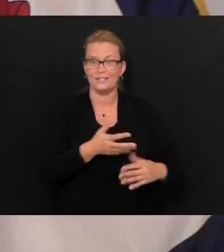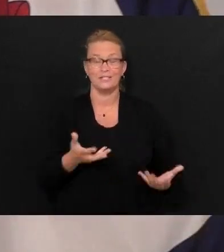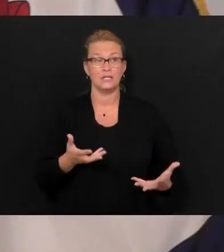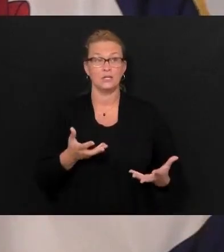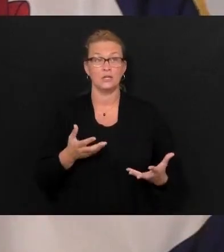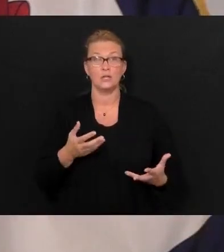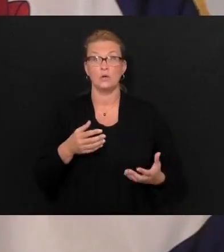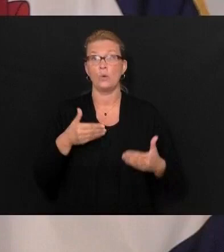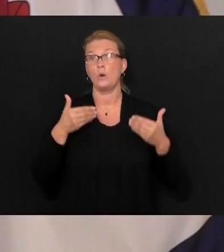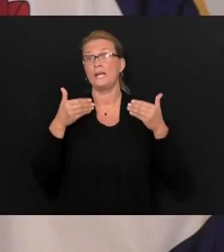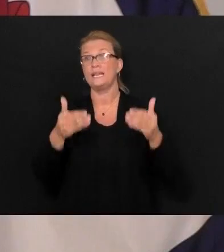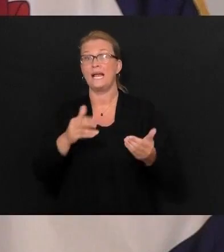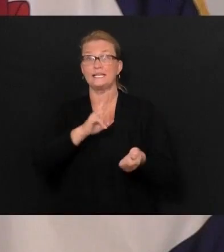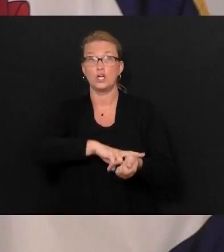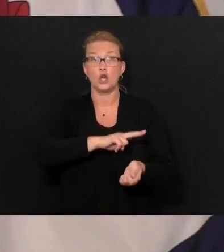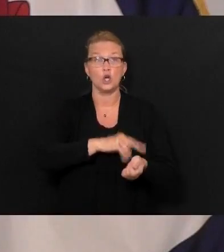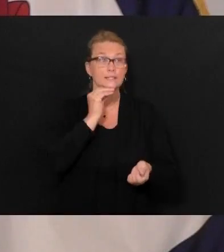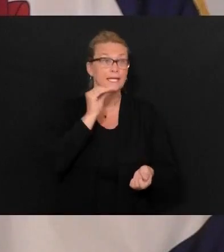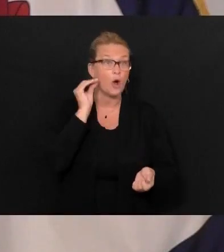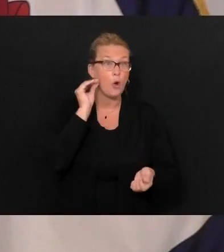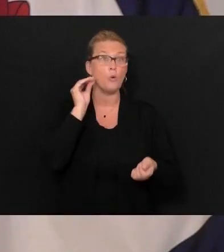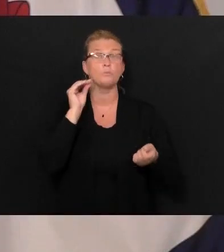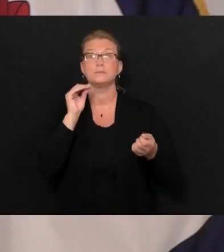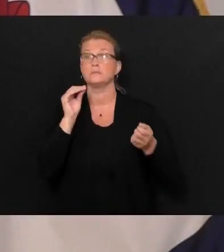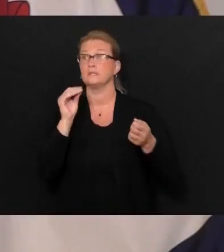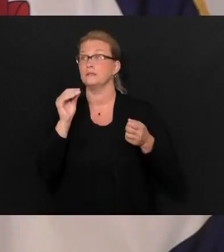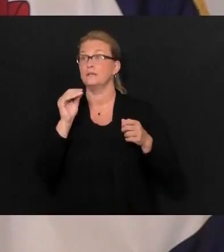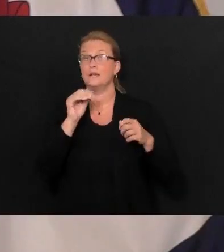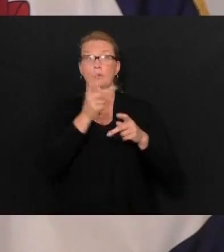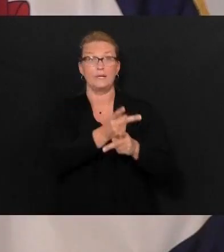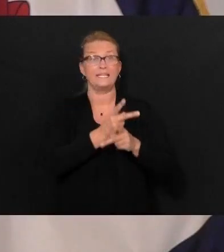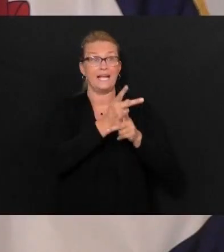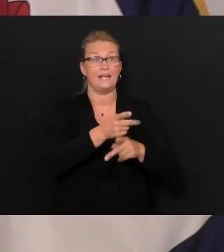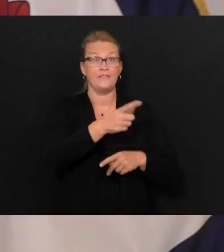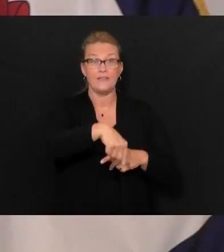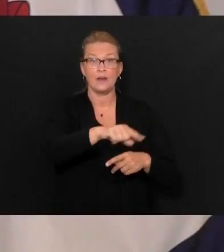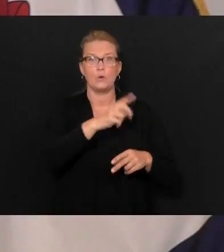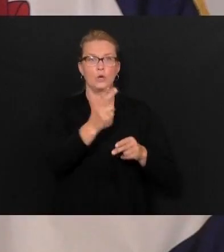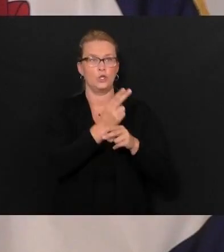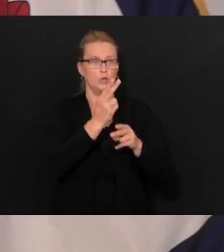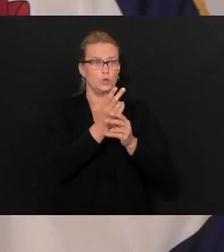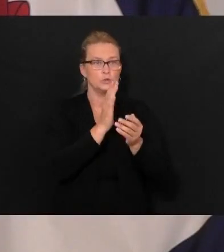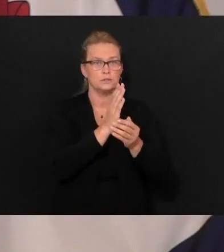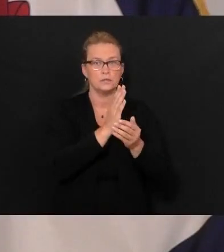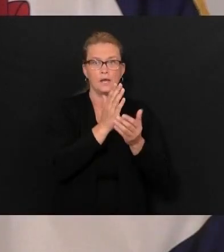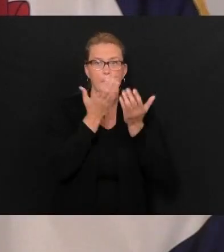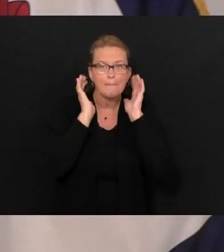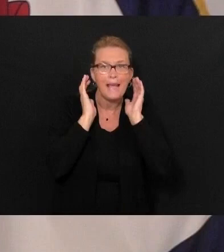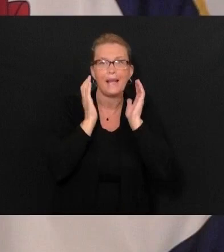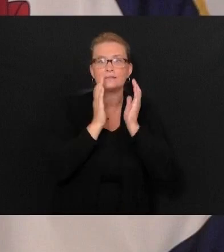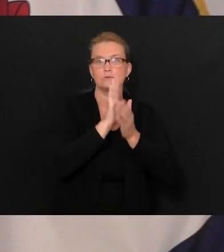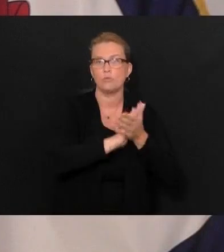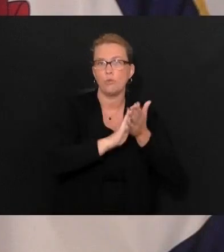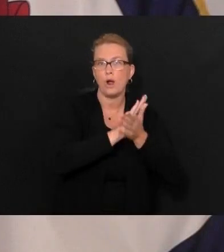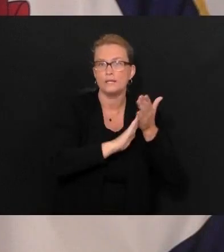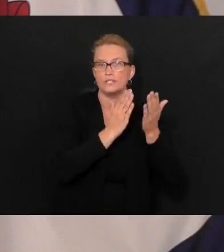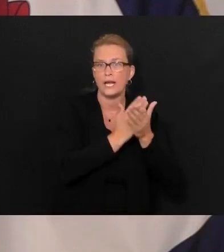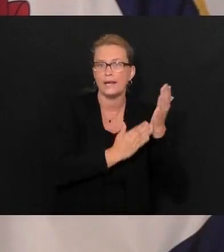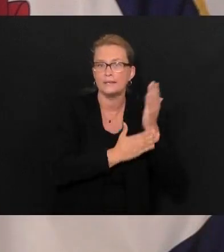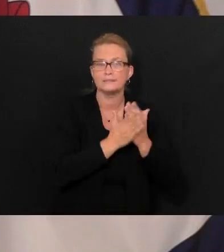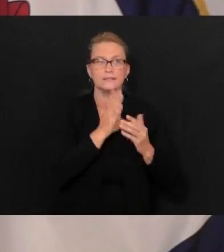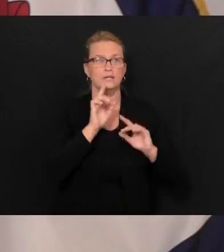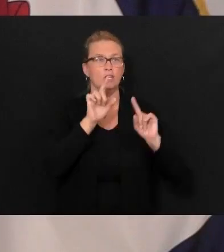at the nursing homes or wherever they may be. And we wear our mask, we wash our hands, we absolutely go to church and